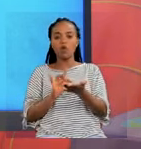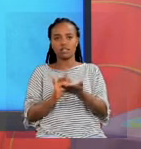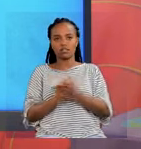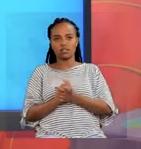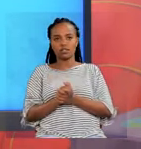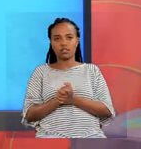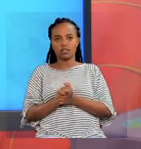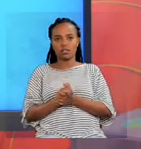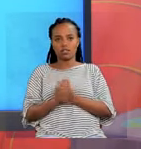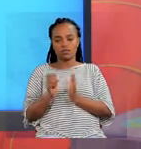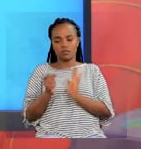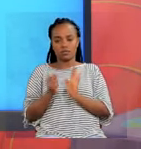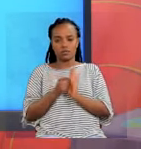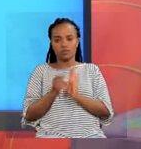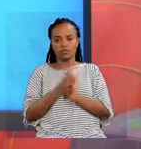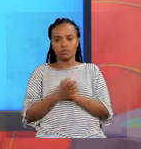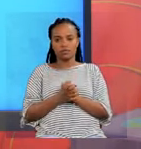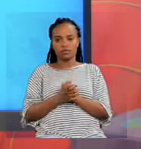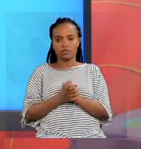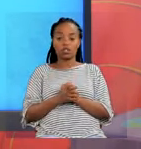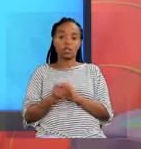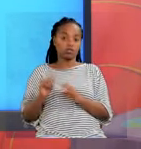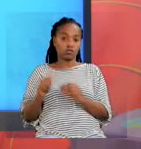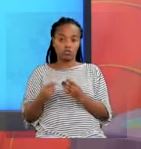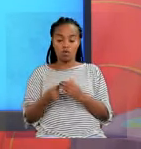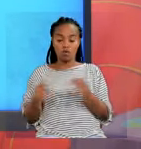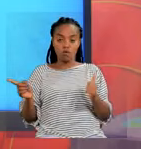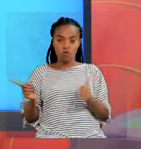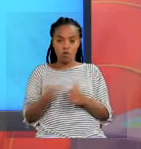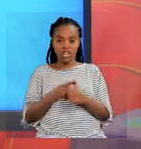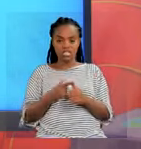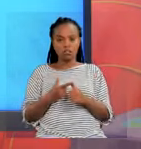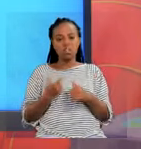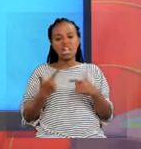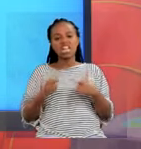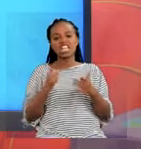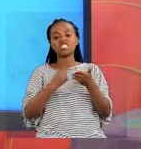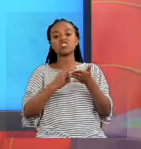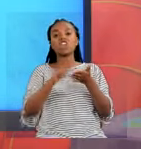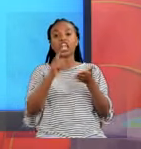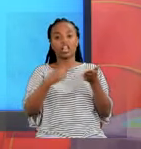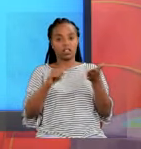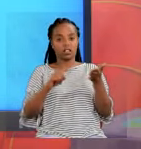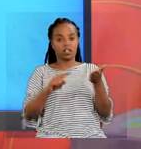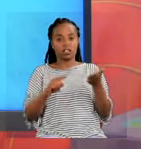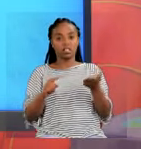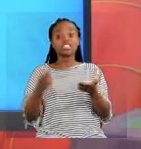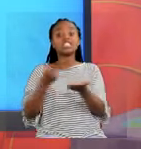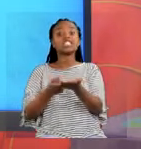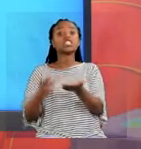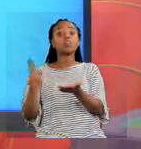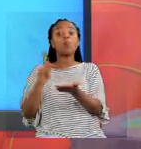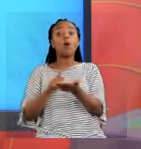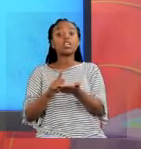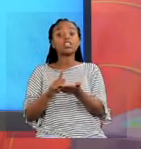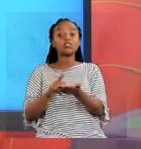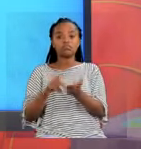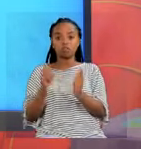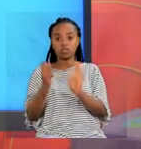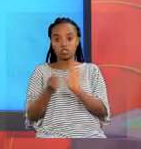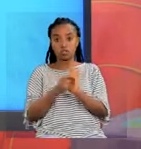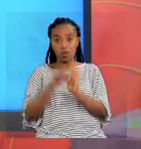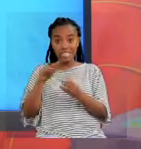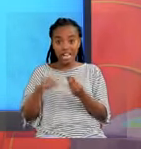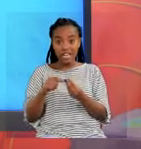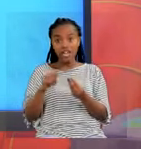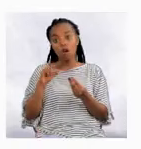So first, let's check whether this point is on a circle or not.